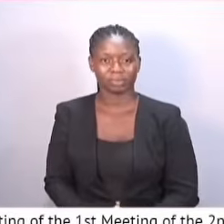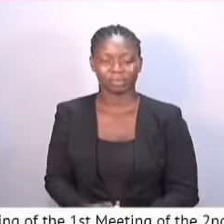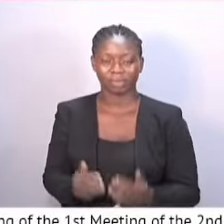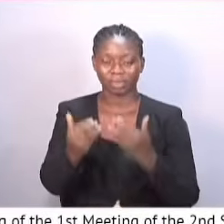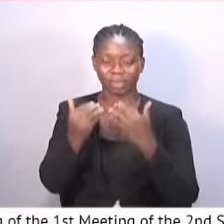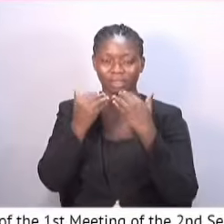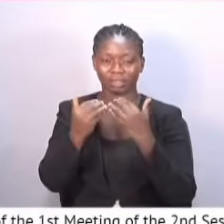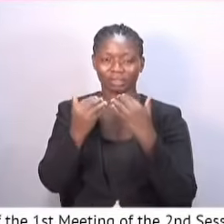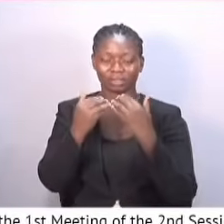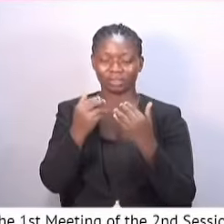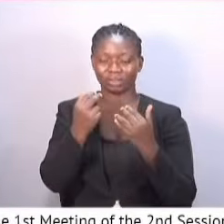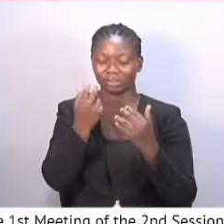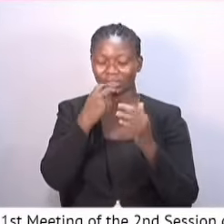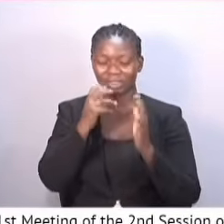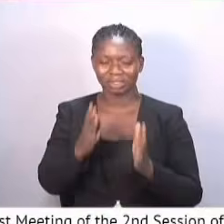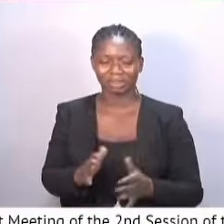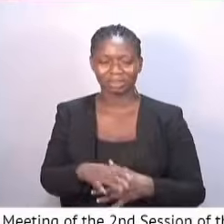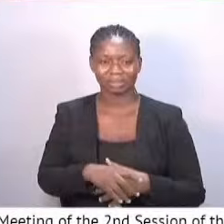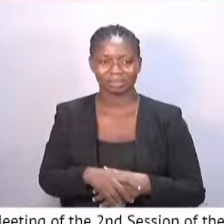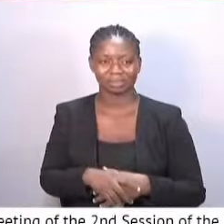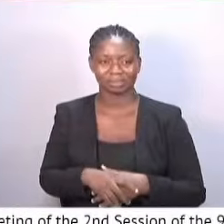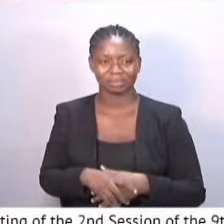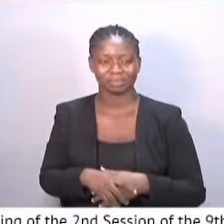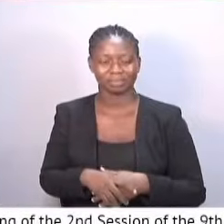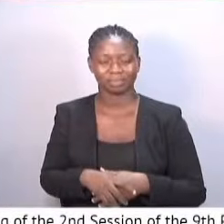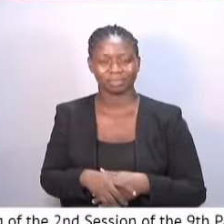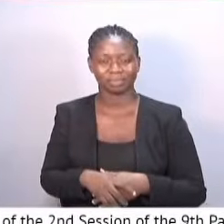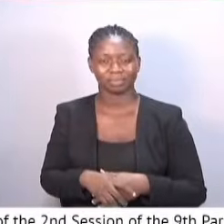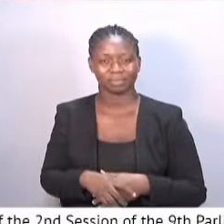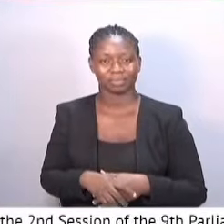Thank you, Mr. Speaker. Mr. Speaker,